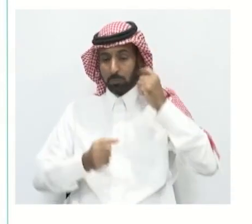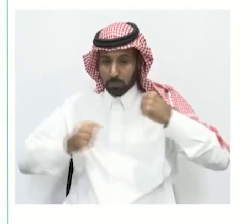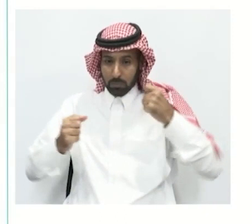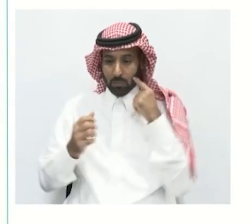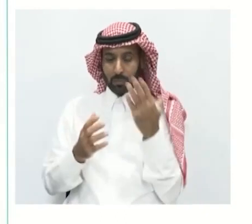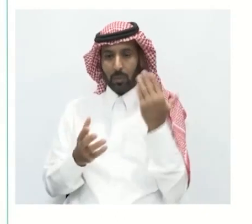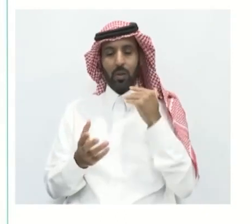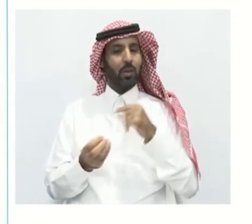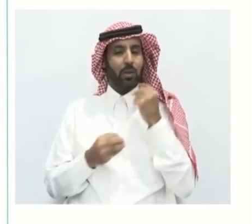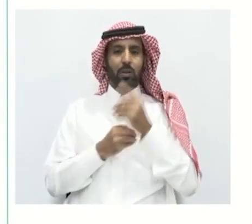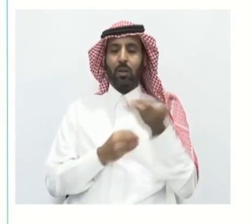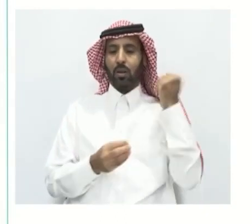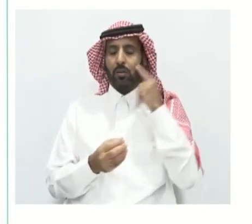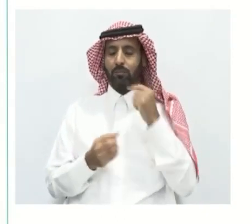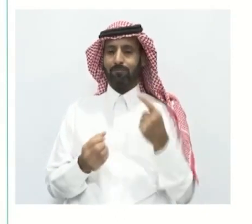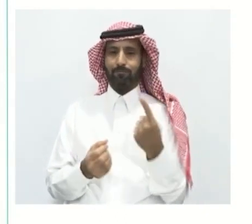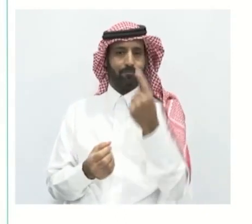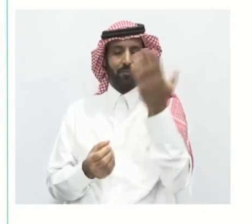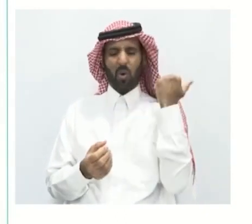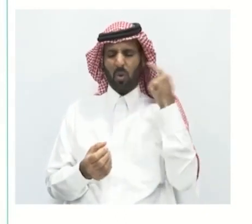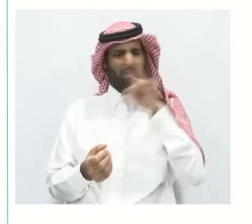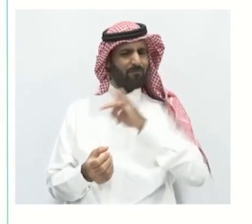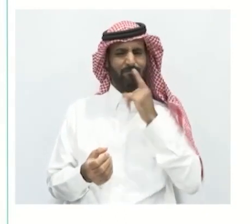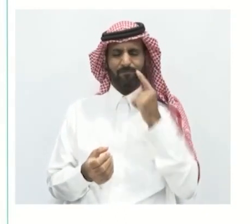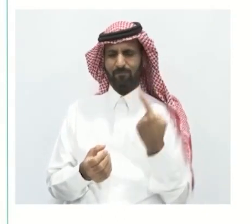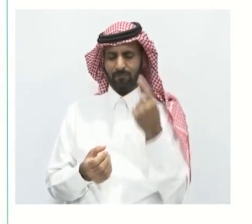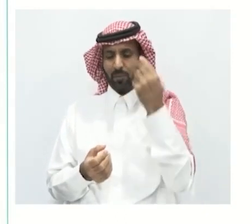overweight. He didn't used to be slim. He used to be